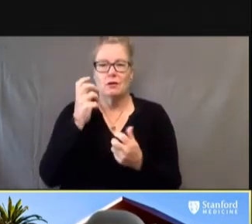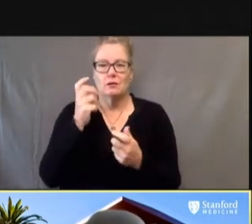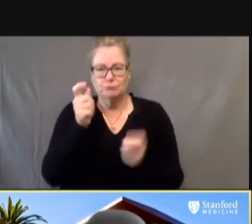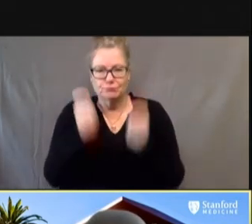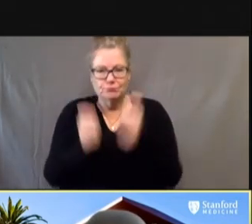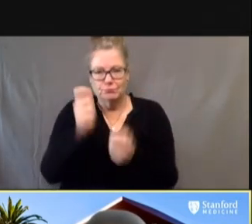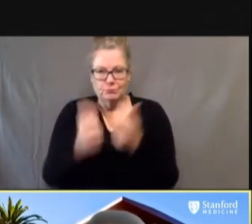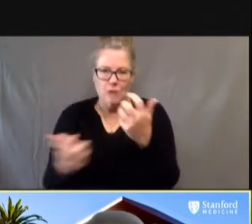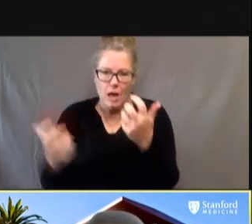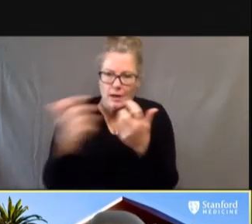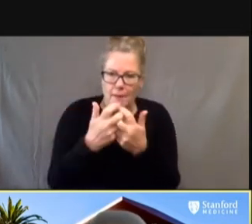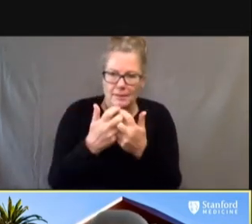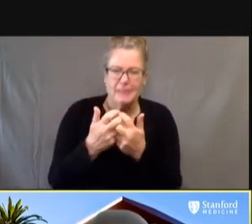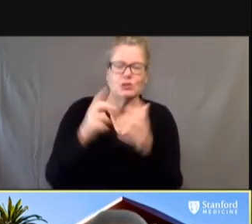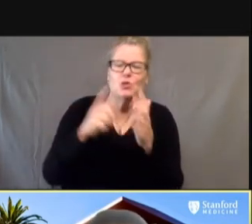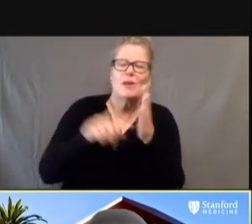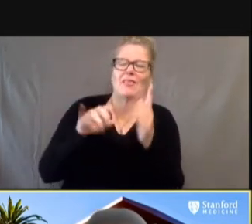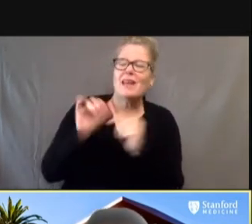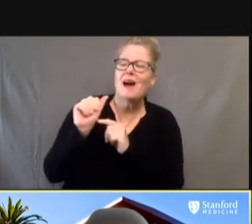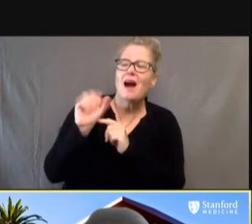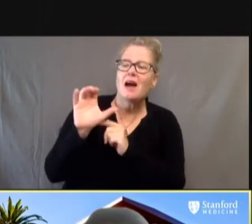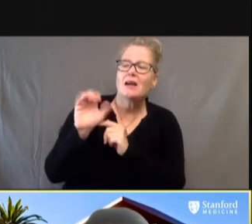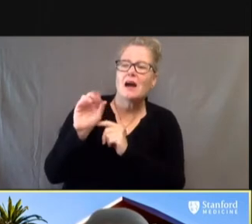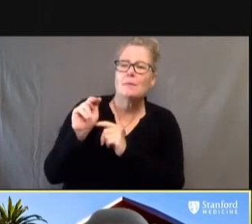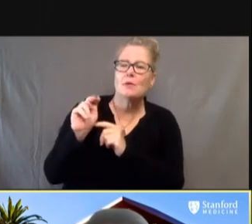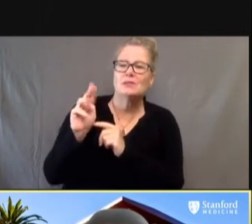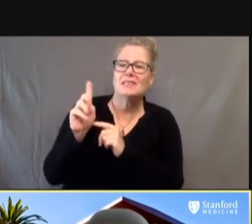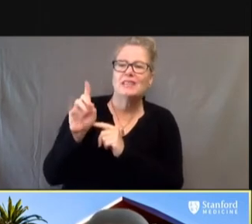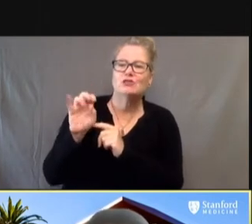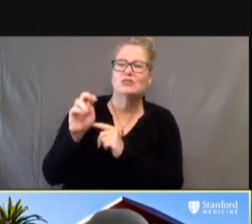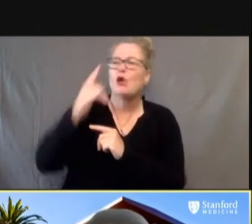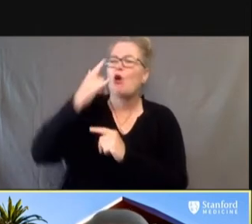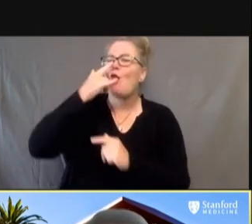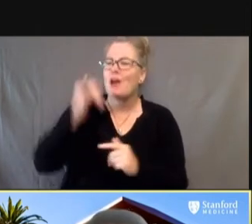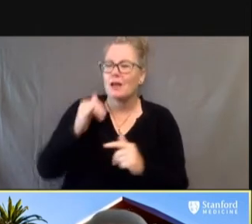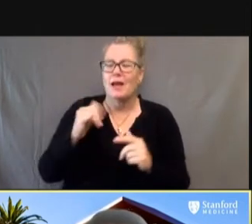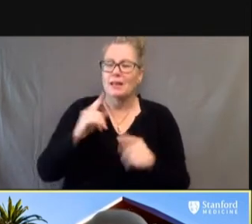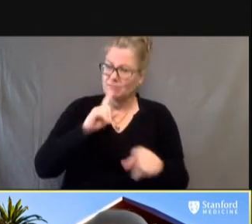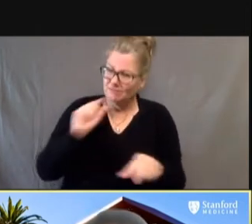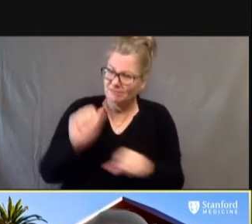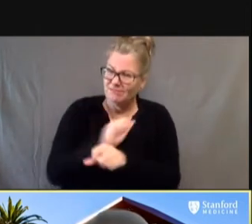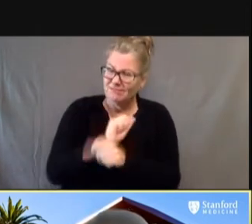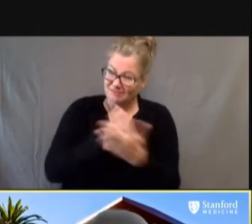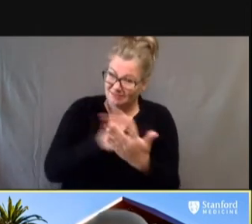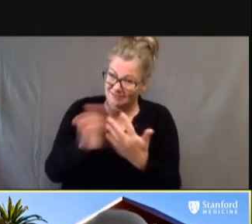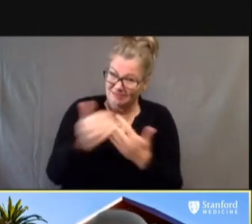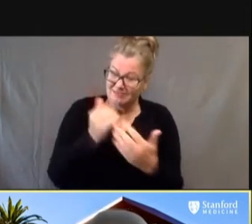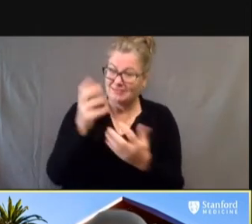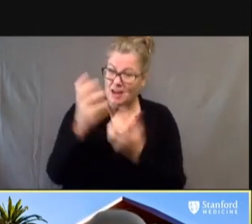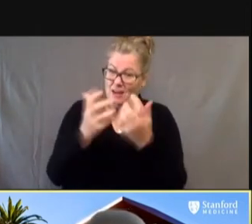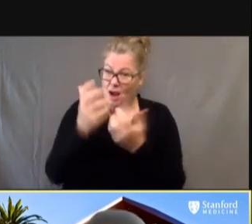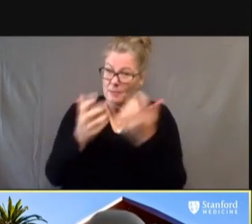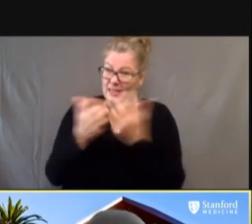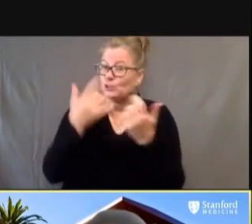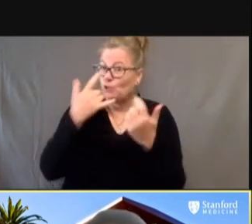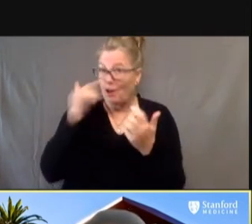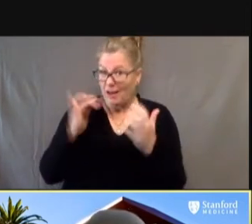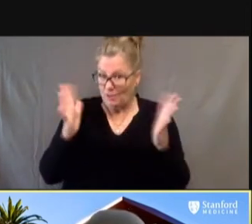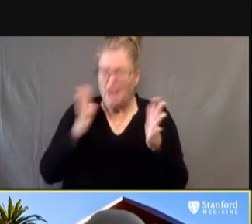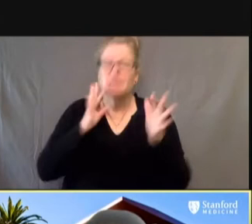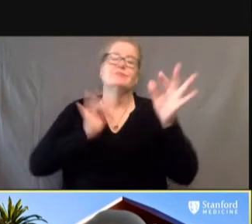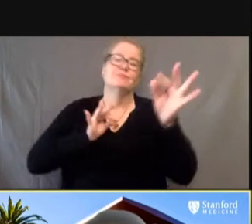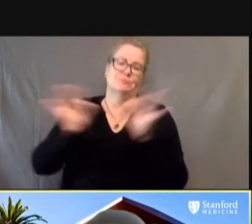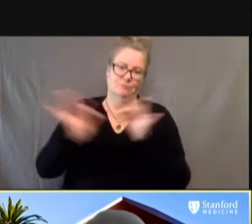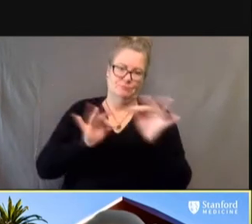truly accommodating in a medical education environment. And we also saw that the medical education pipeline